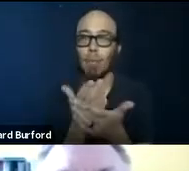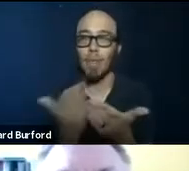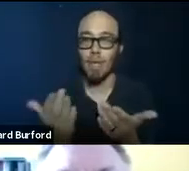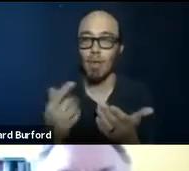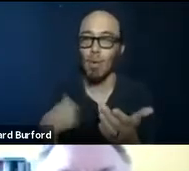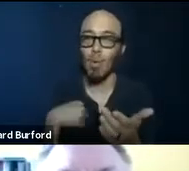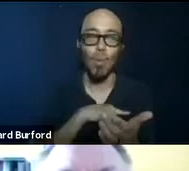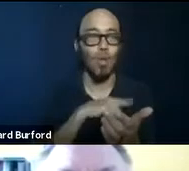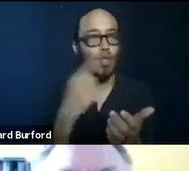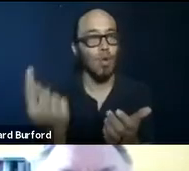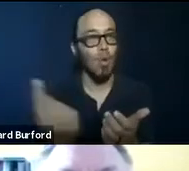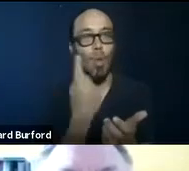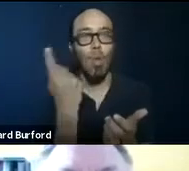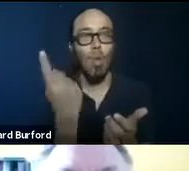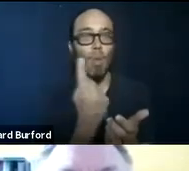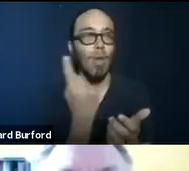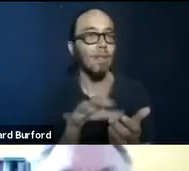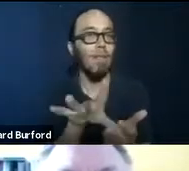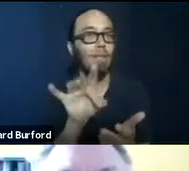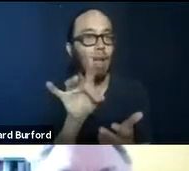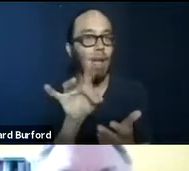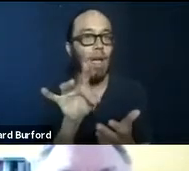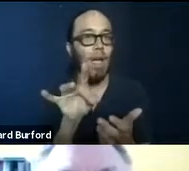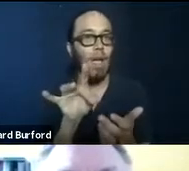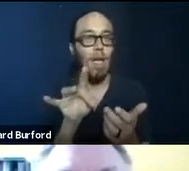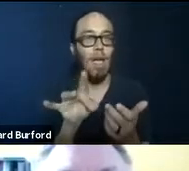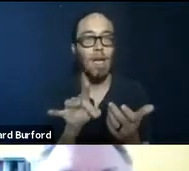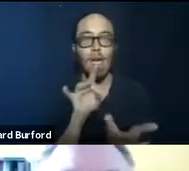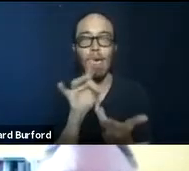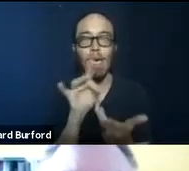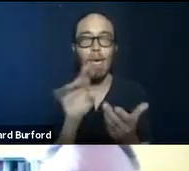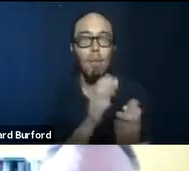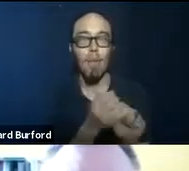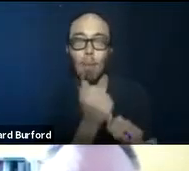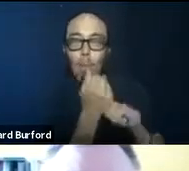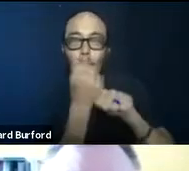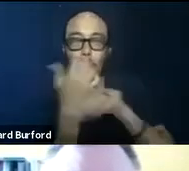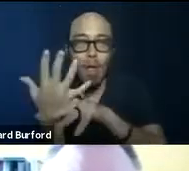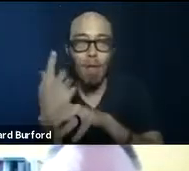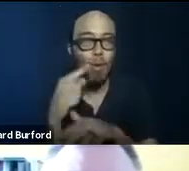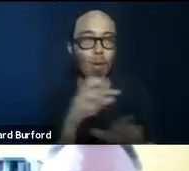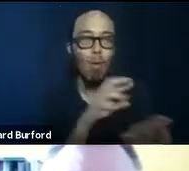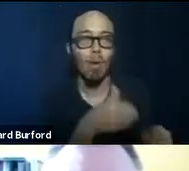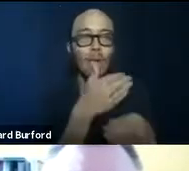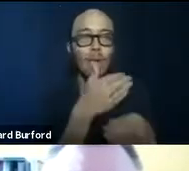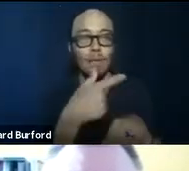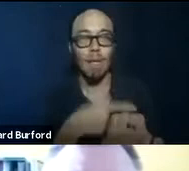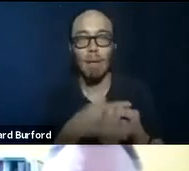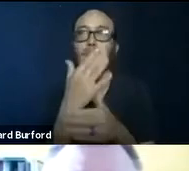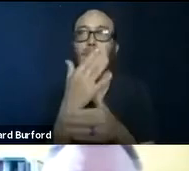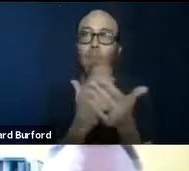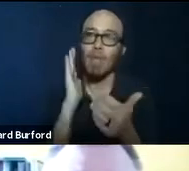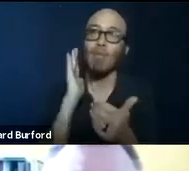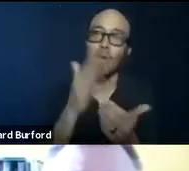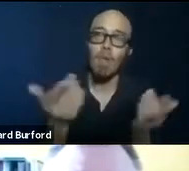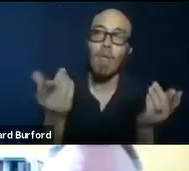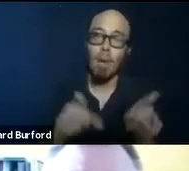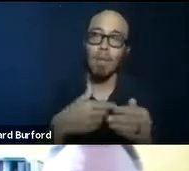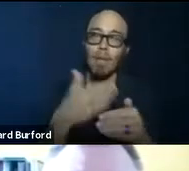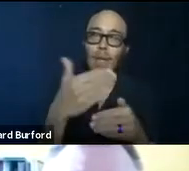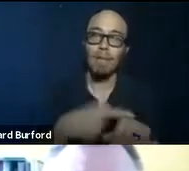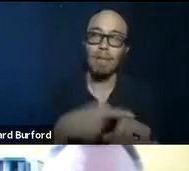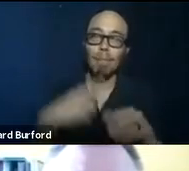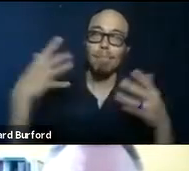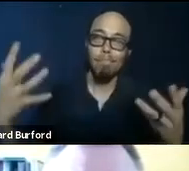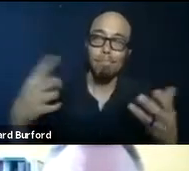always find a way being prepared better for the next time, because something will happen the next time,